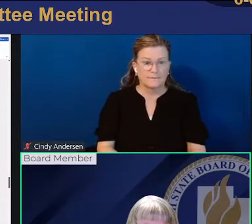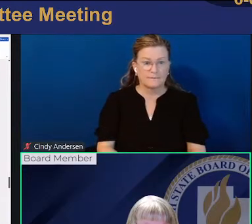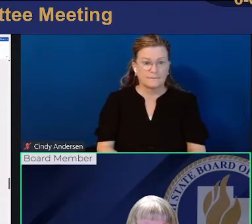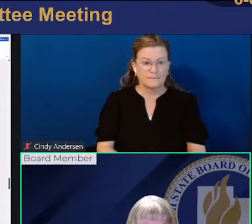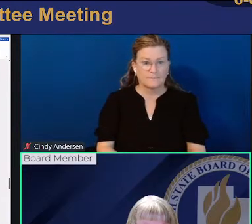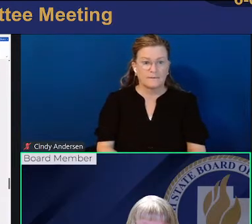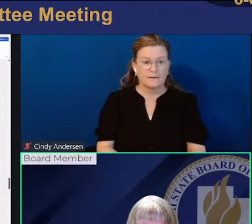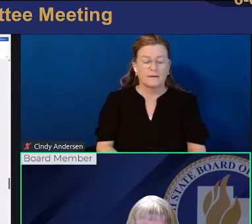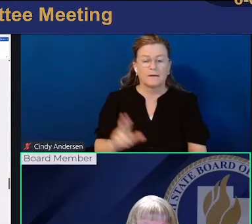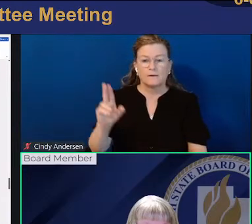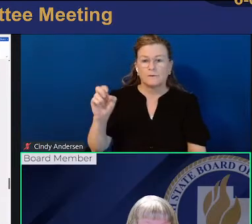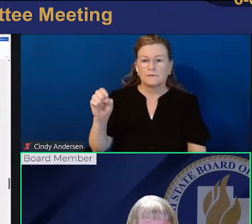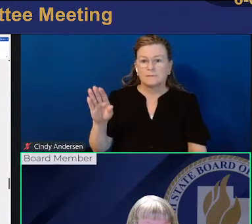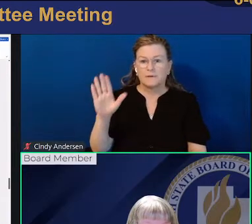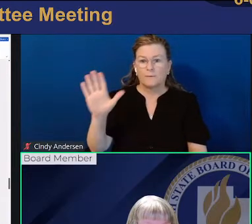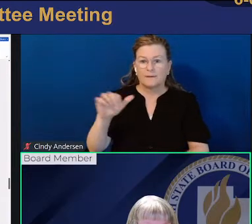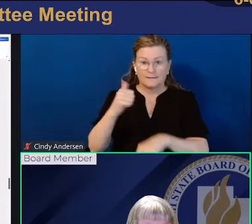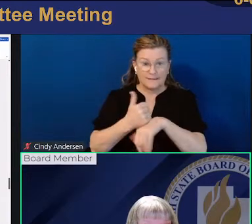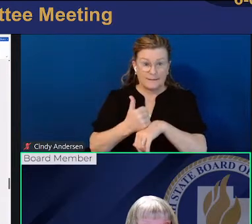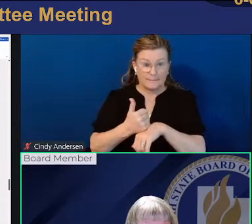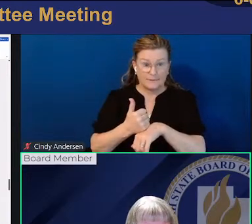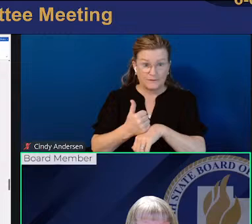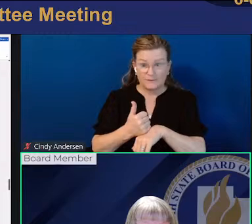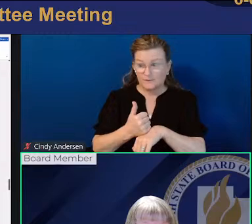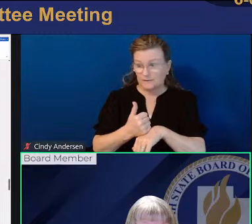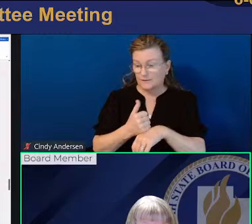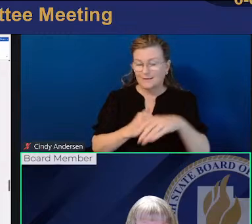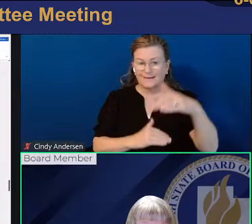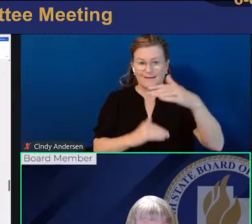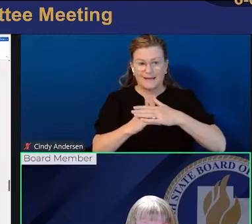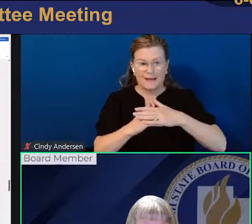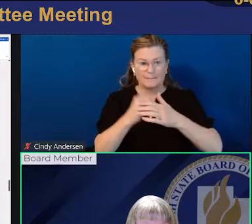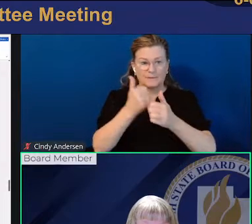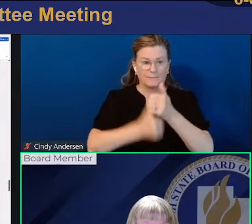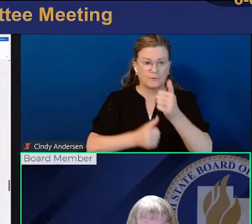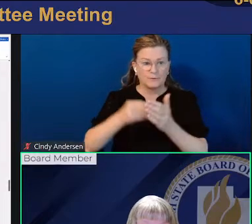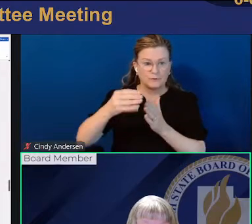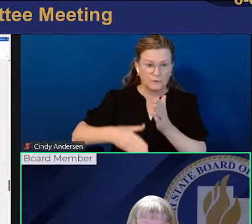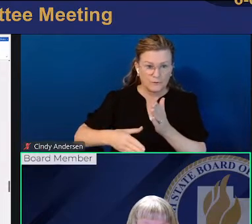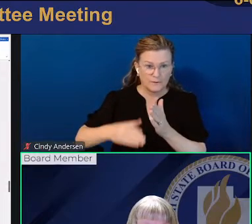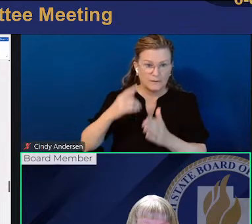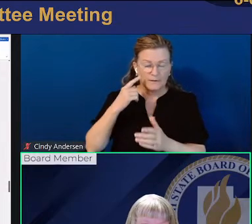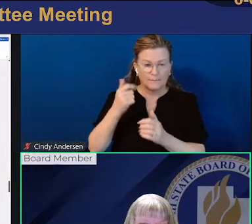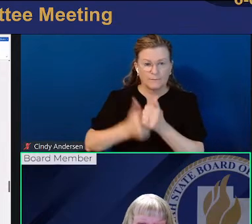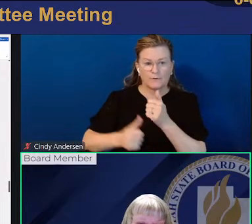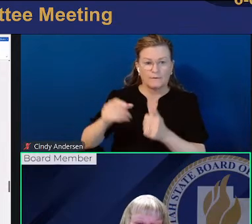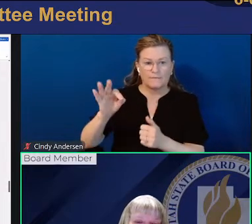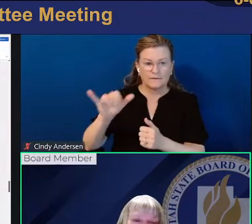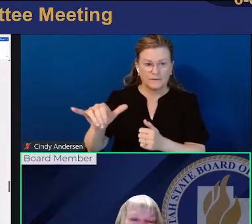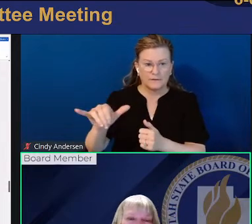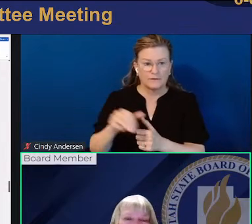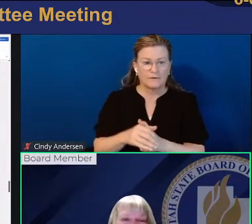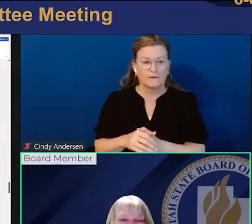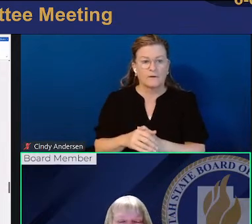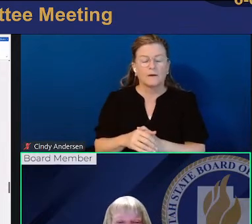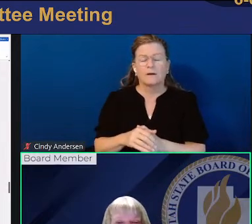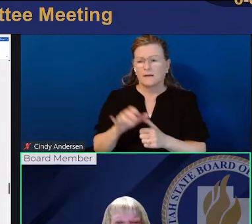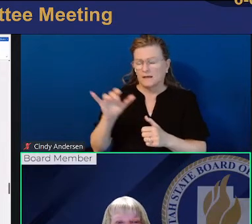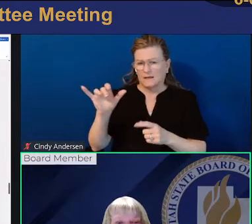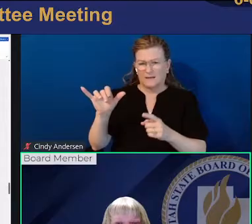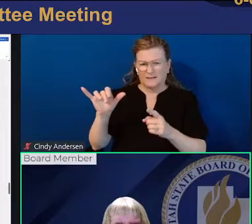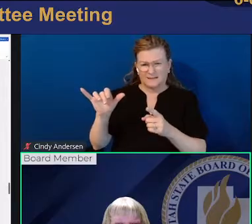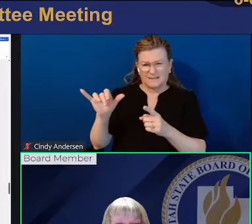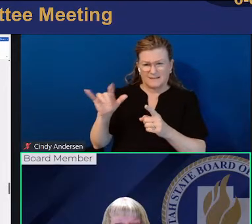That USDB will establish caps per student per fiscal year. Does that need to